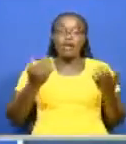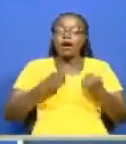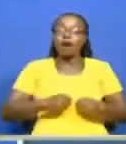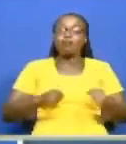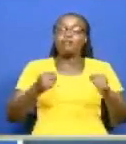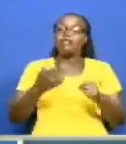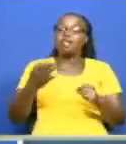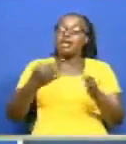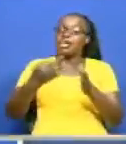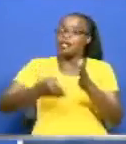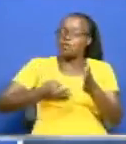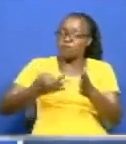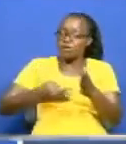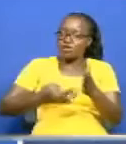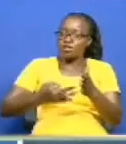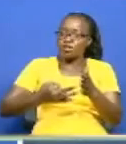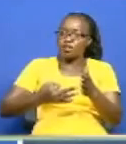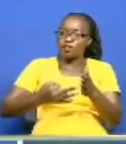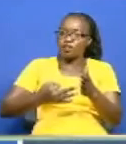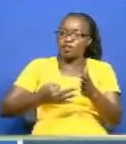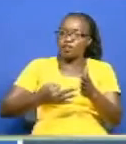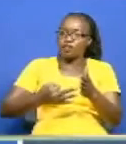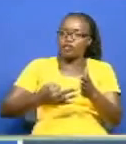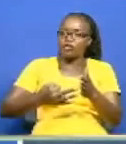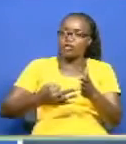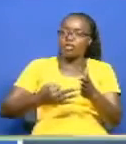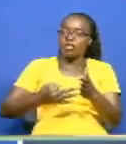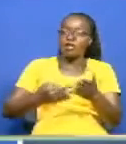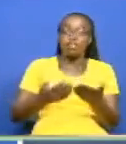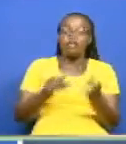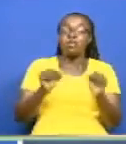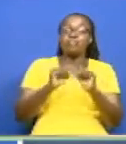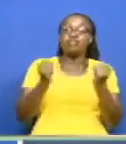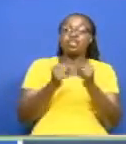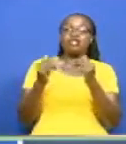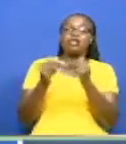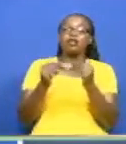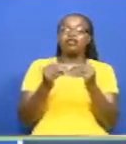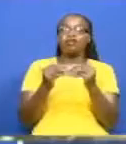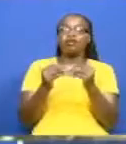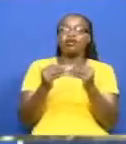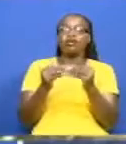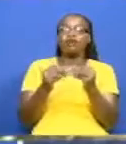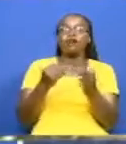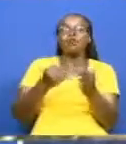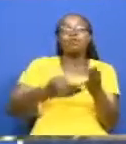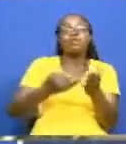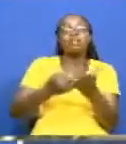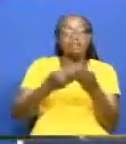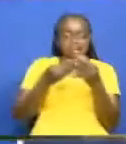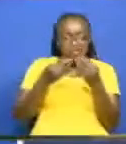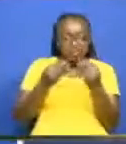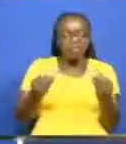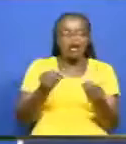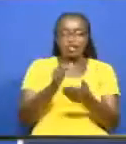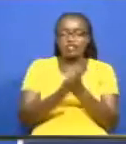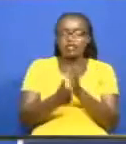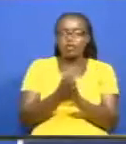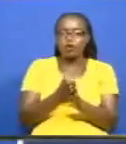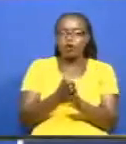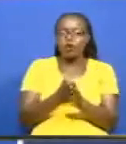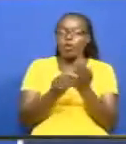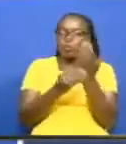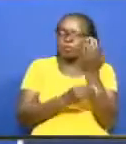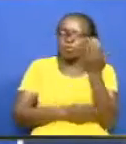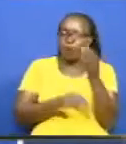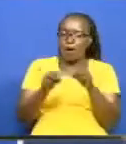pale kwa factory, ile inaitwa pulping factory. After all, at the society level, there is even no milling going on there. Munya says mismanagement and the